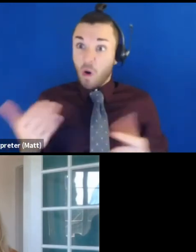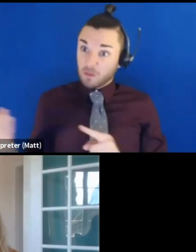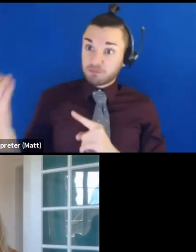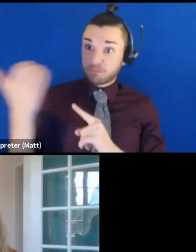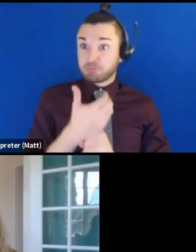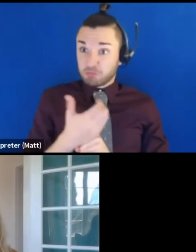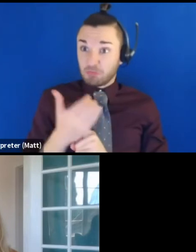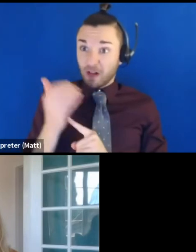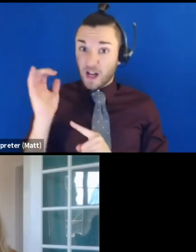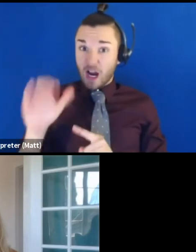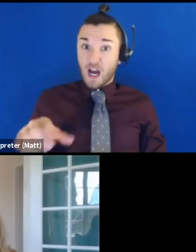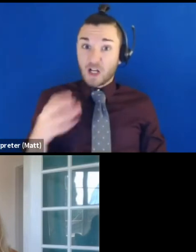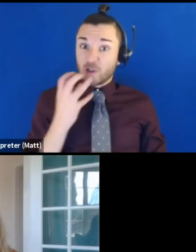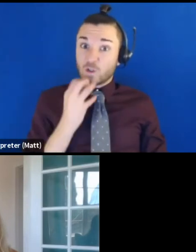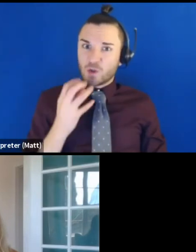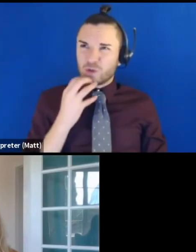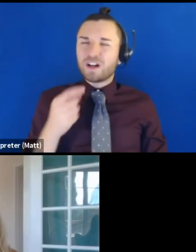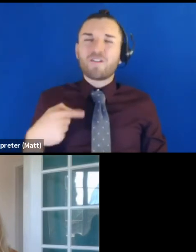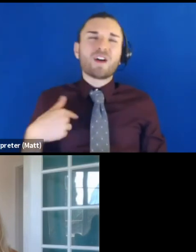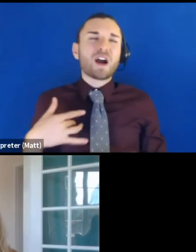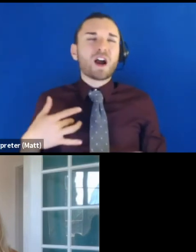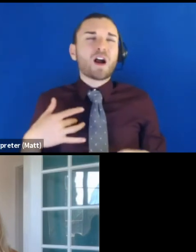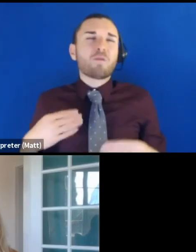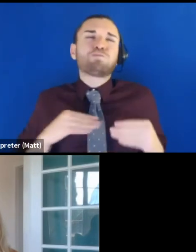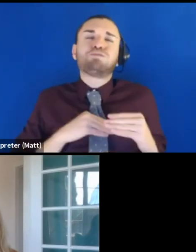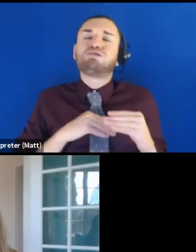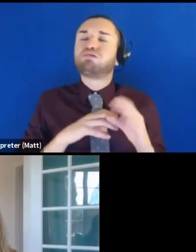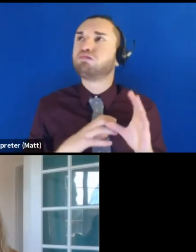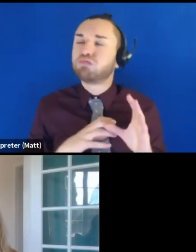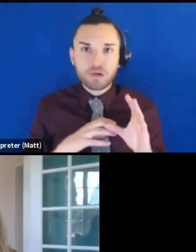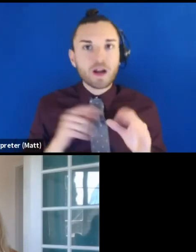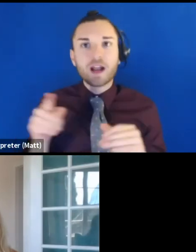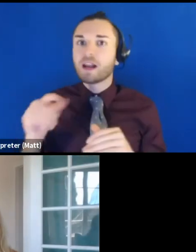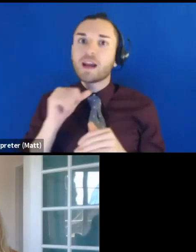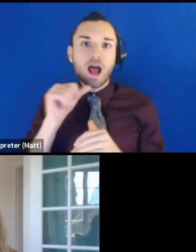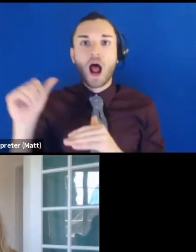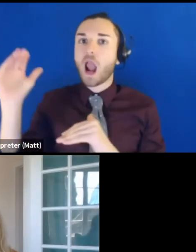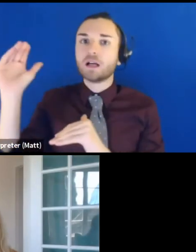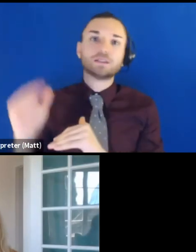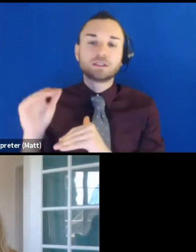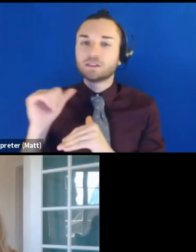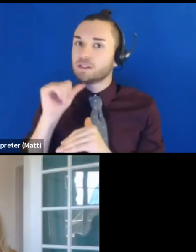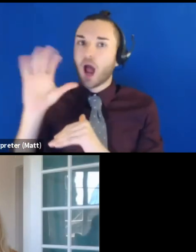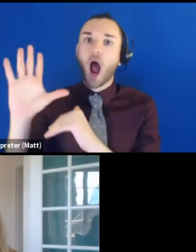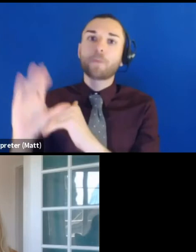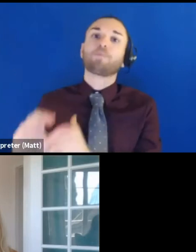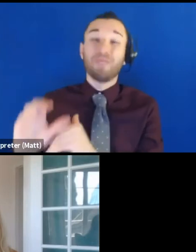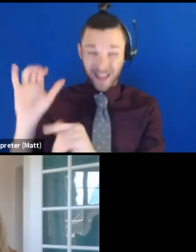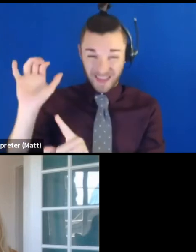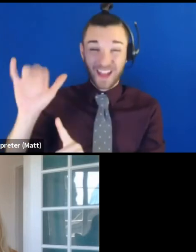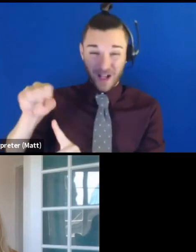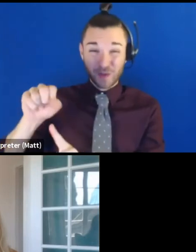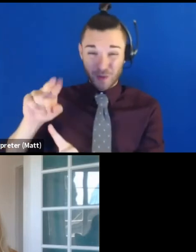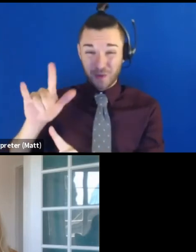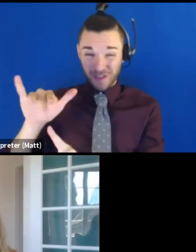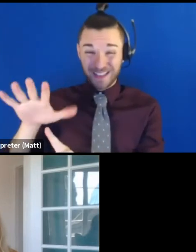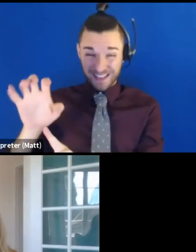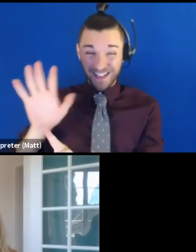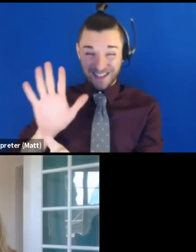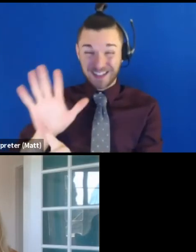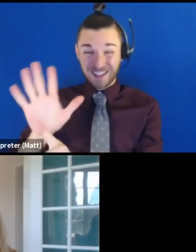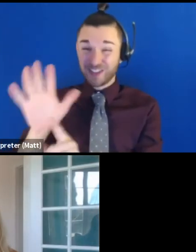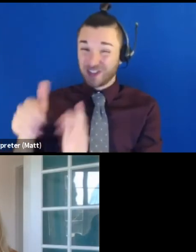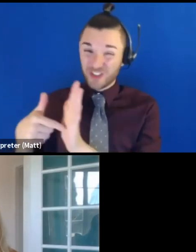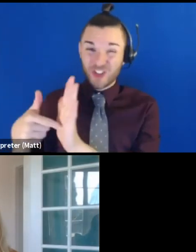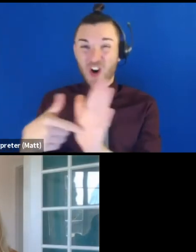there's no flattening or occlusion in that character. And Susie is like that. So some of the characters we're talking about, our main characters, are